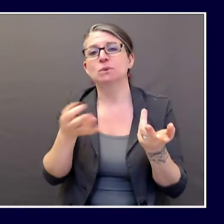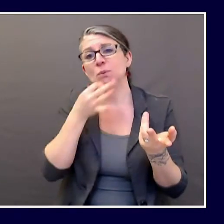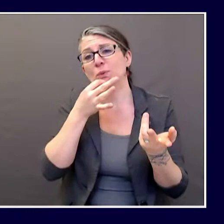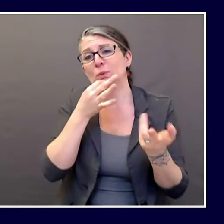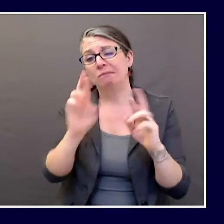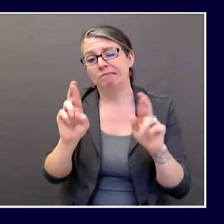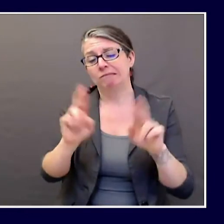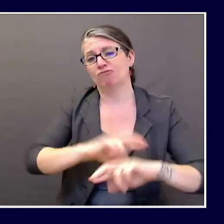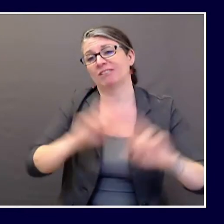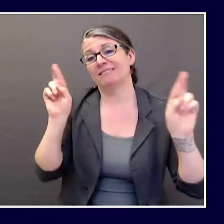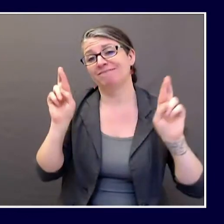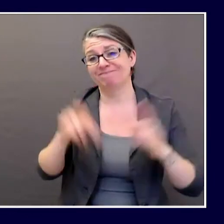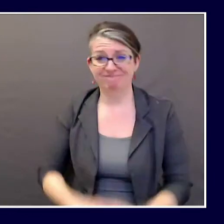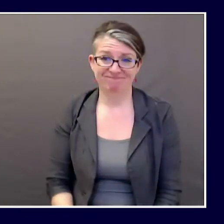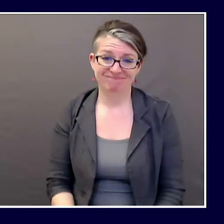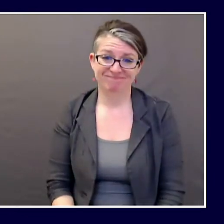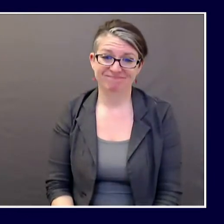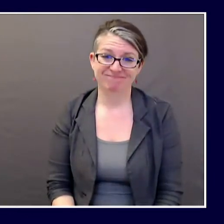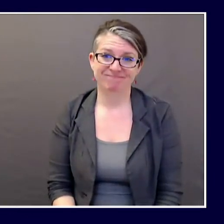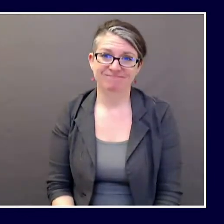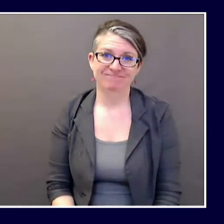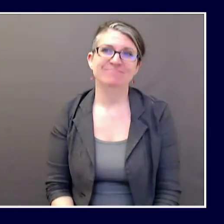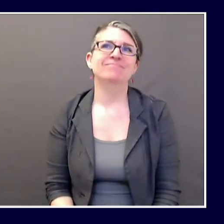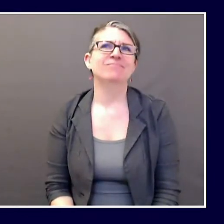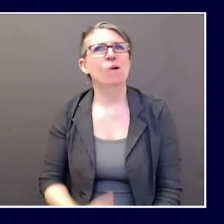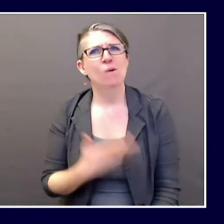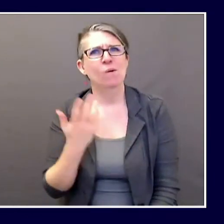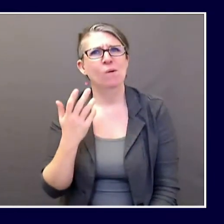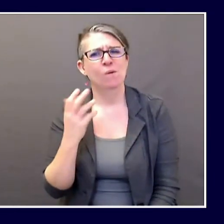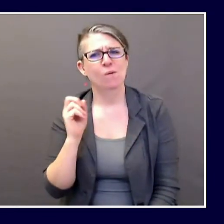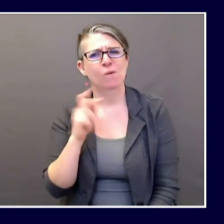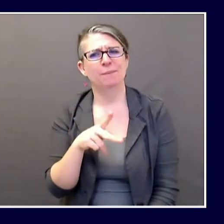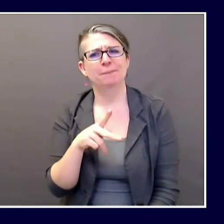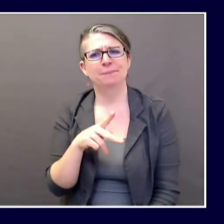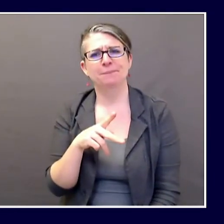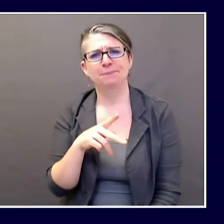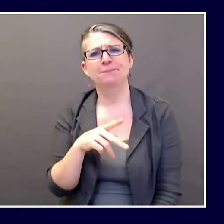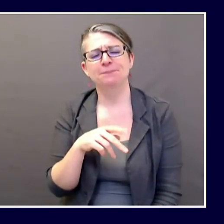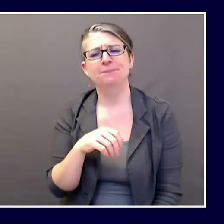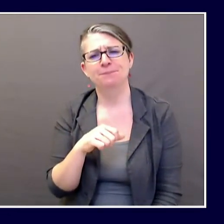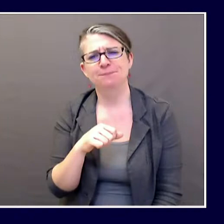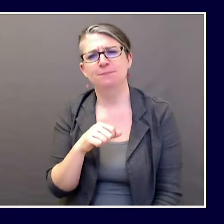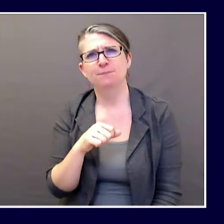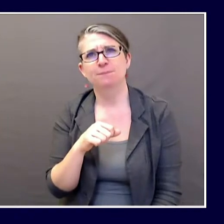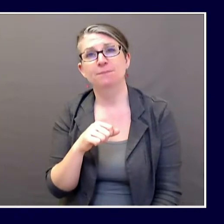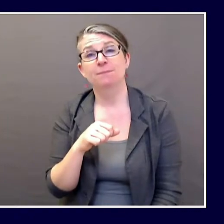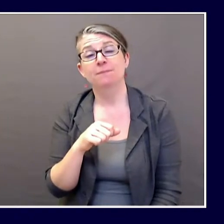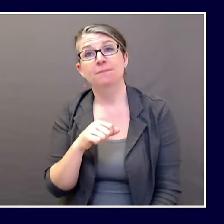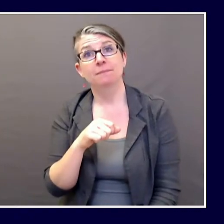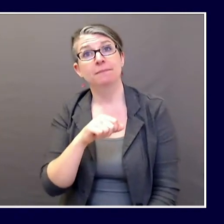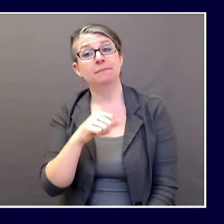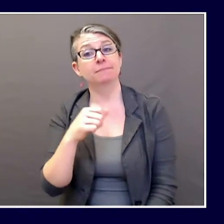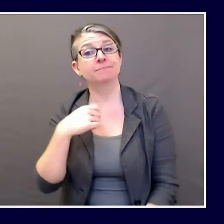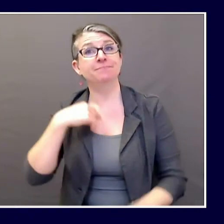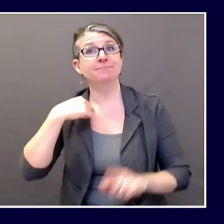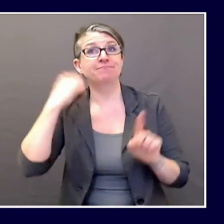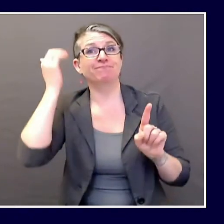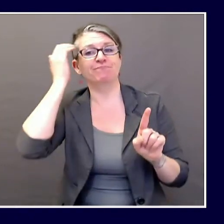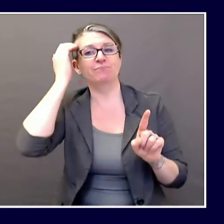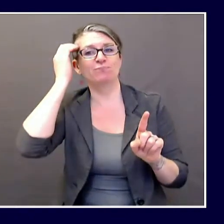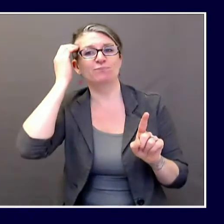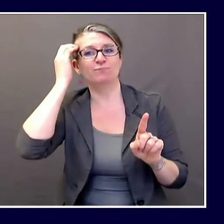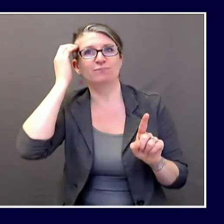Okay, can you give me a sense of, I know obviously like the question around like when prisoners are going to be vaccinated has been an ongoing